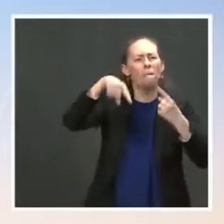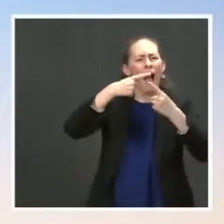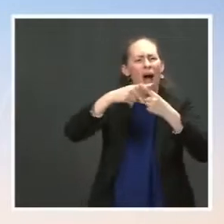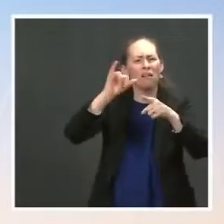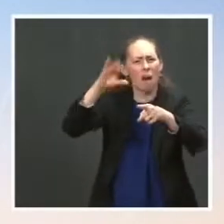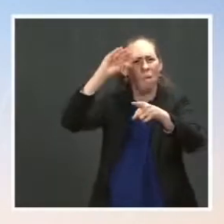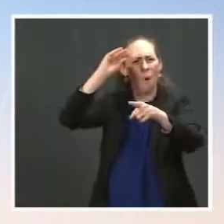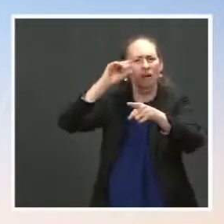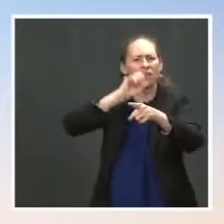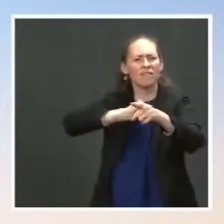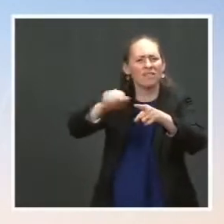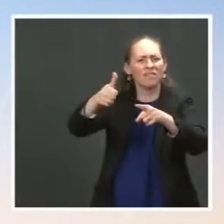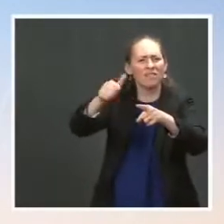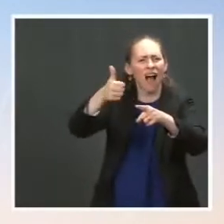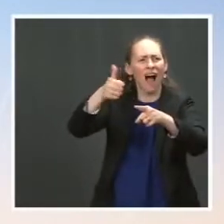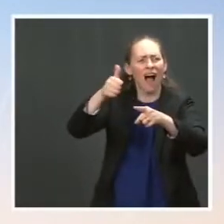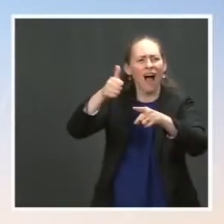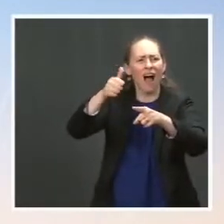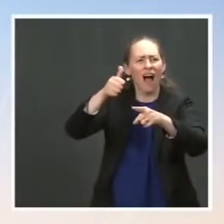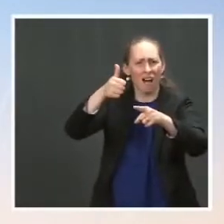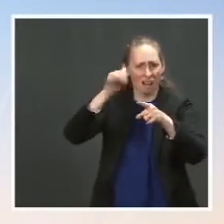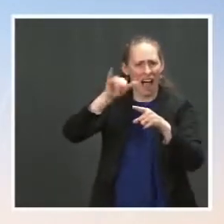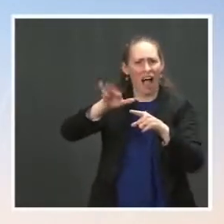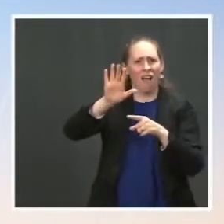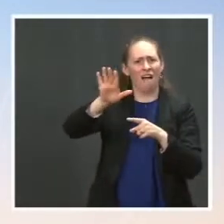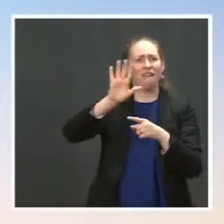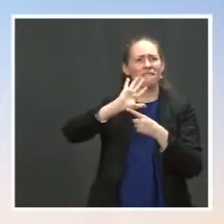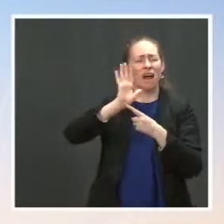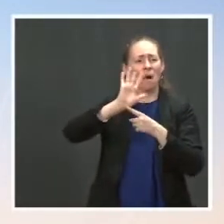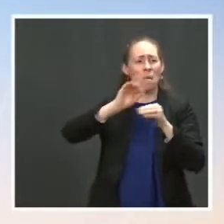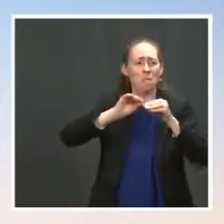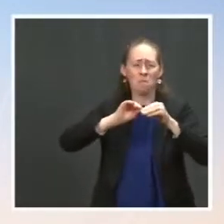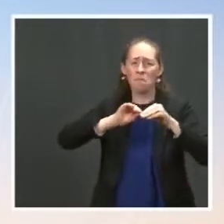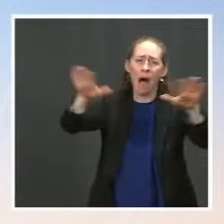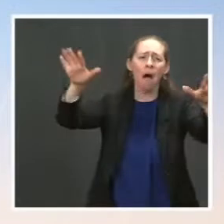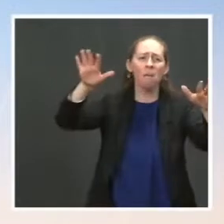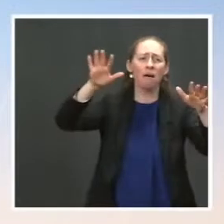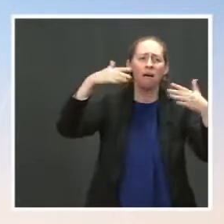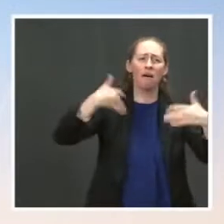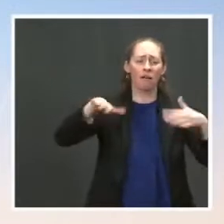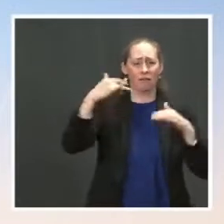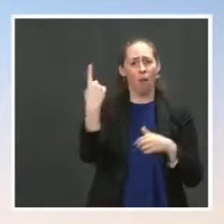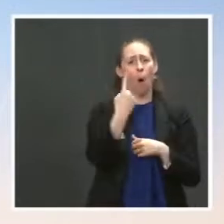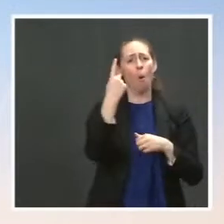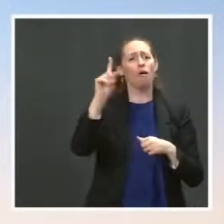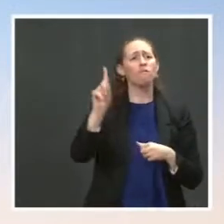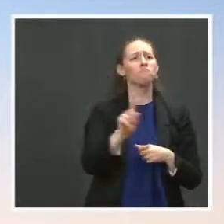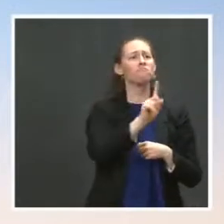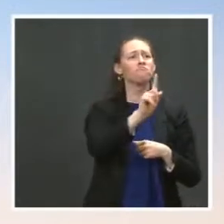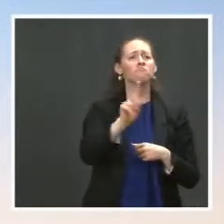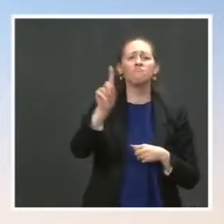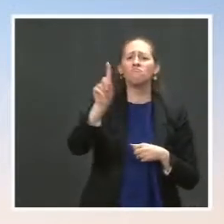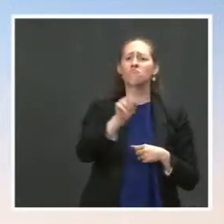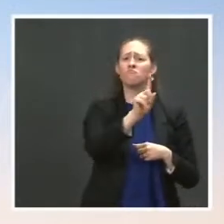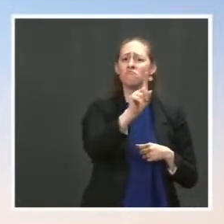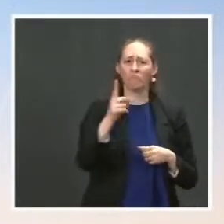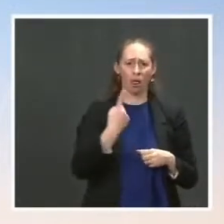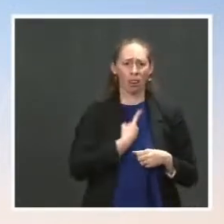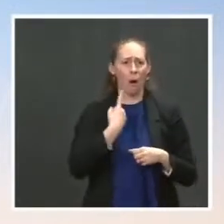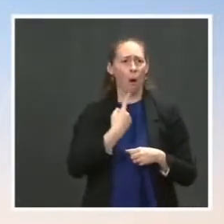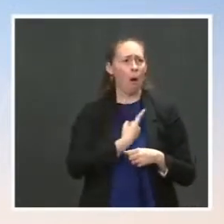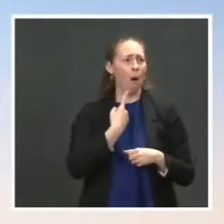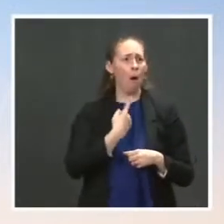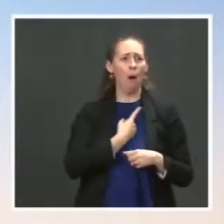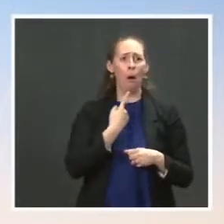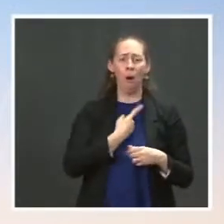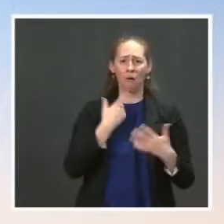videos went viral when he was seen walking the desert by himself, saying that he had been dumped by the group that he was with. Through our reporting, we now know